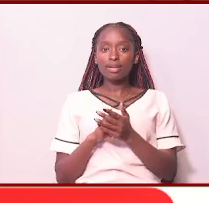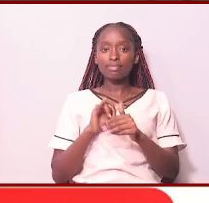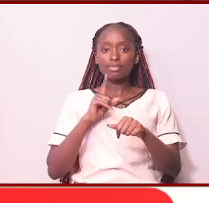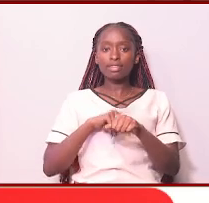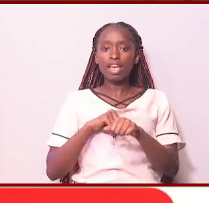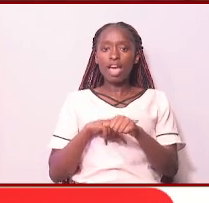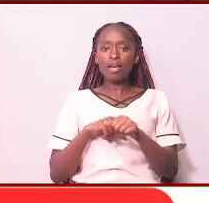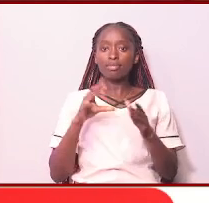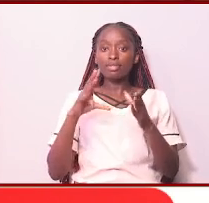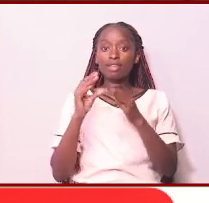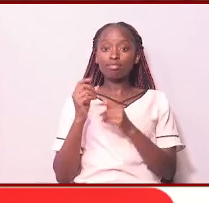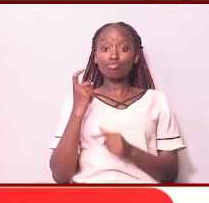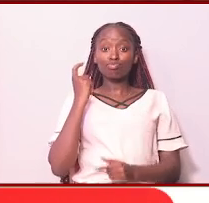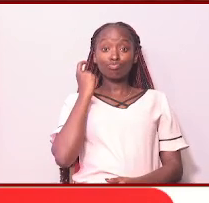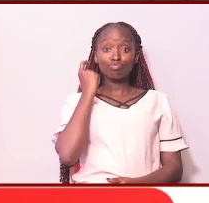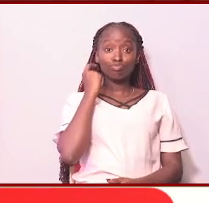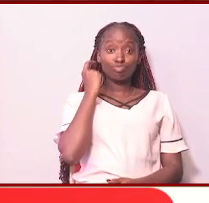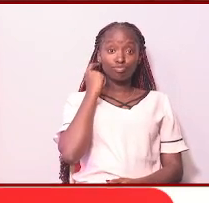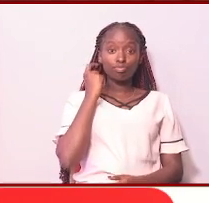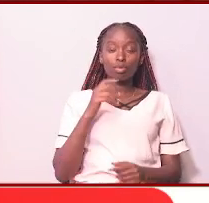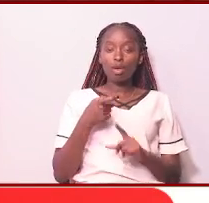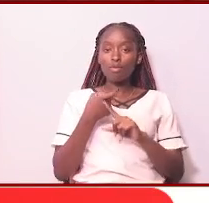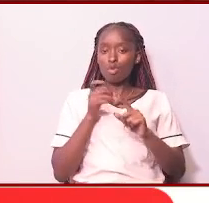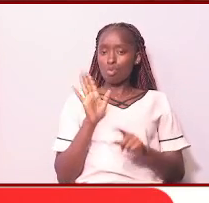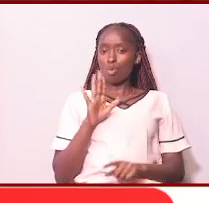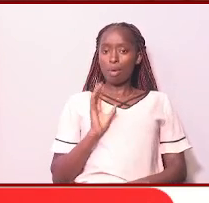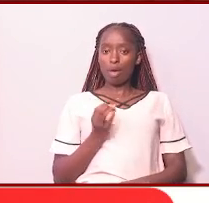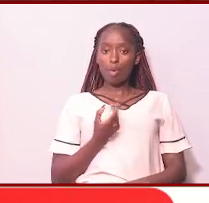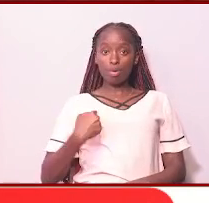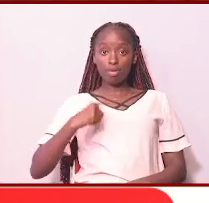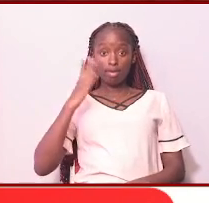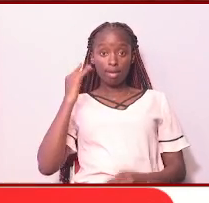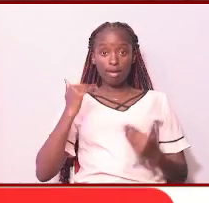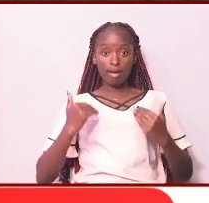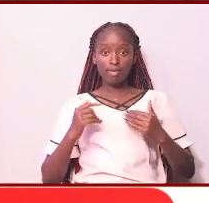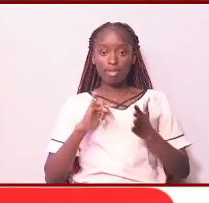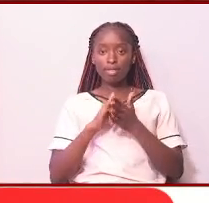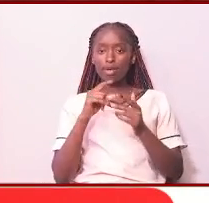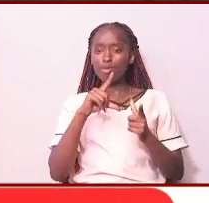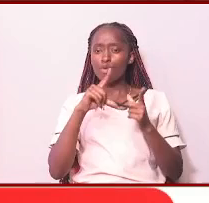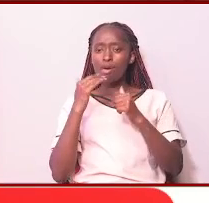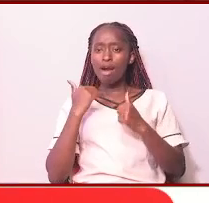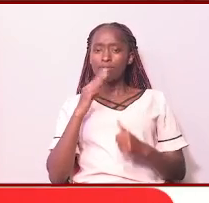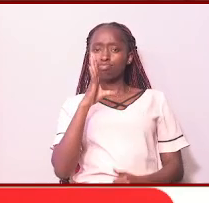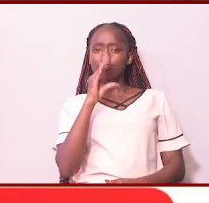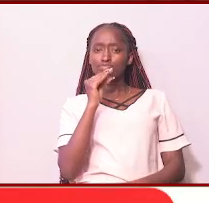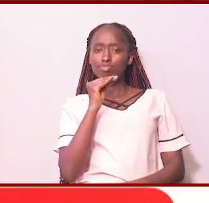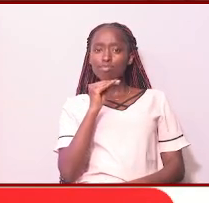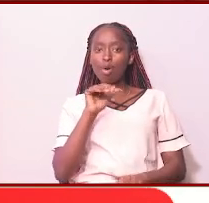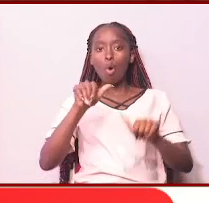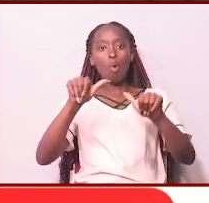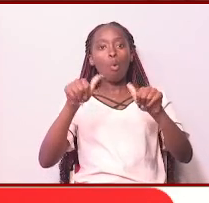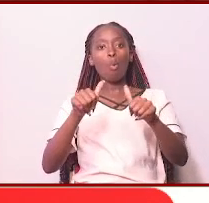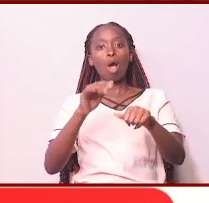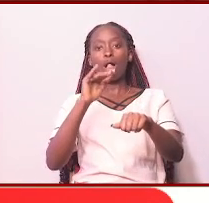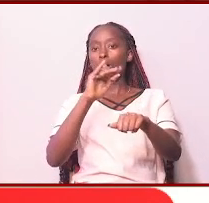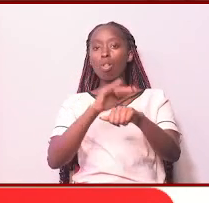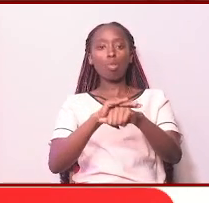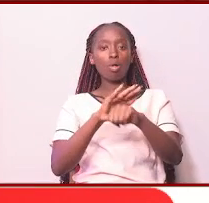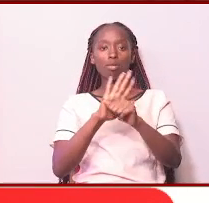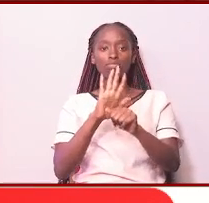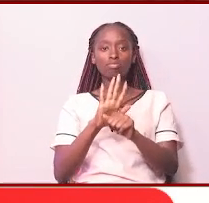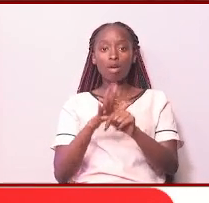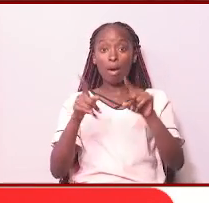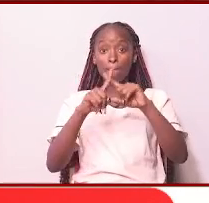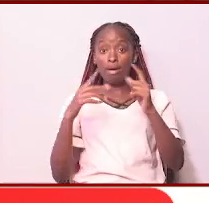women, we have heard you are going to have talks, well and good.